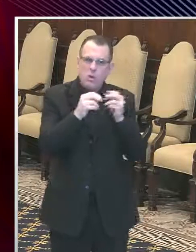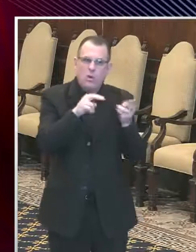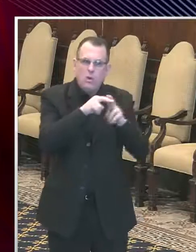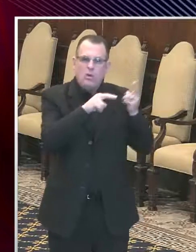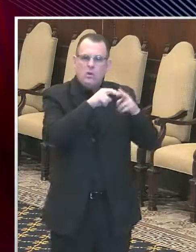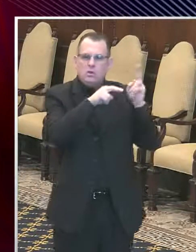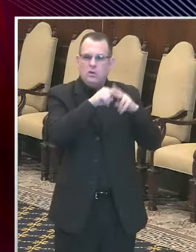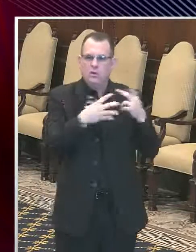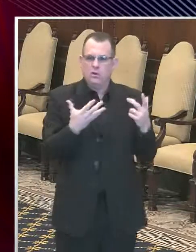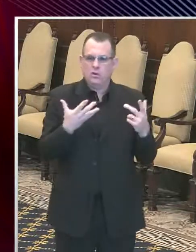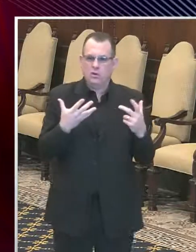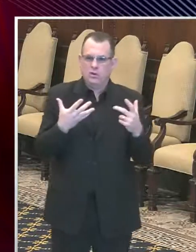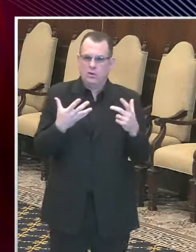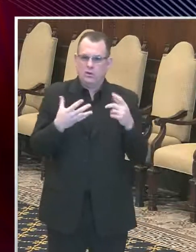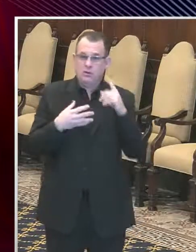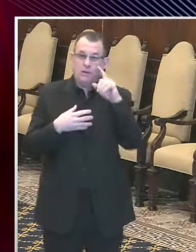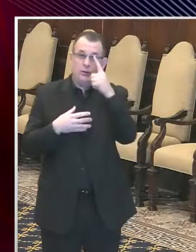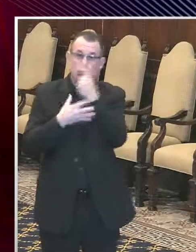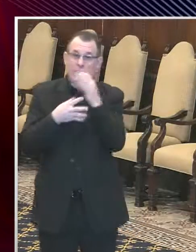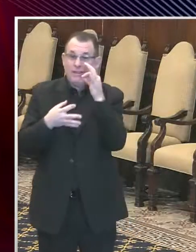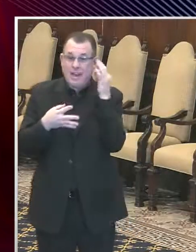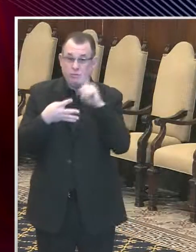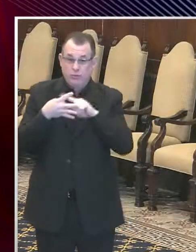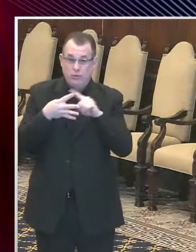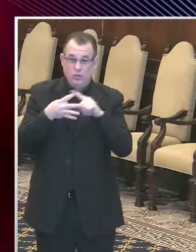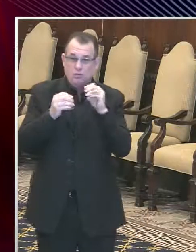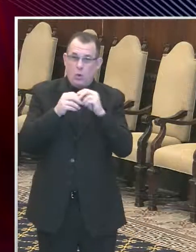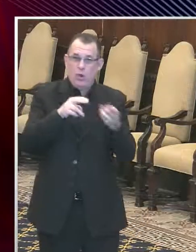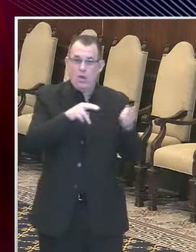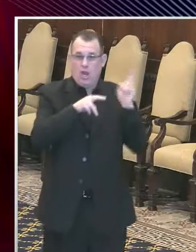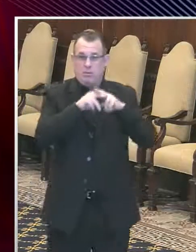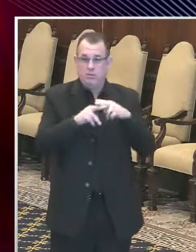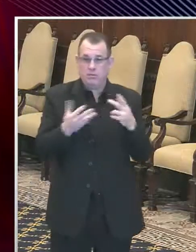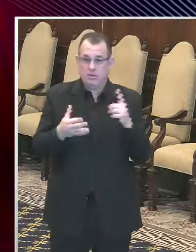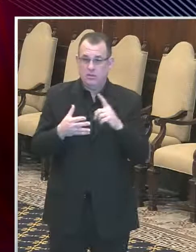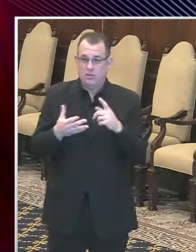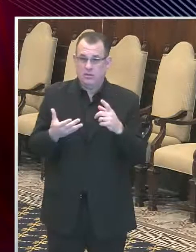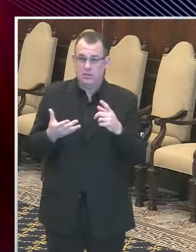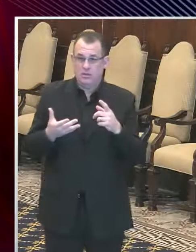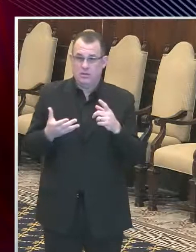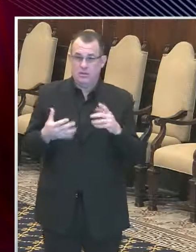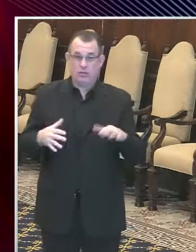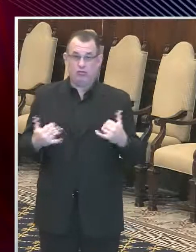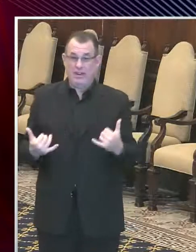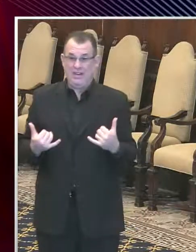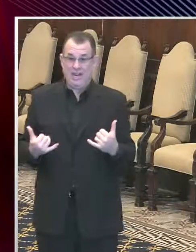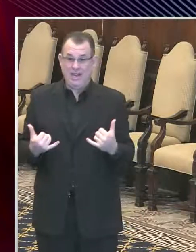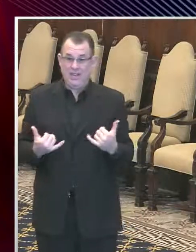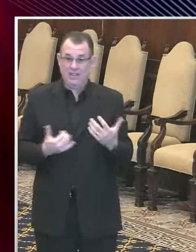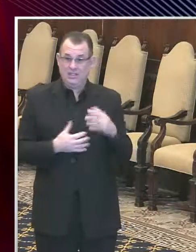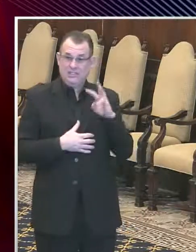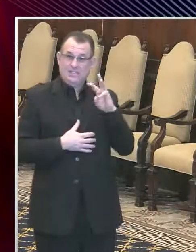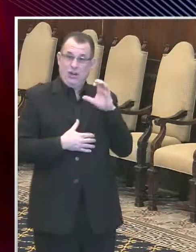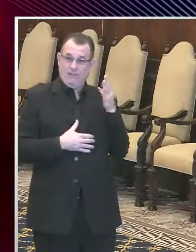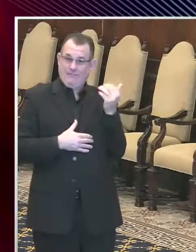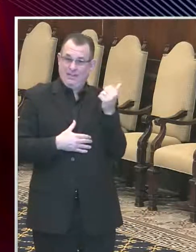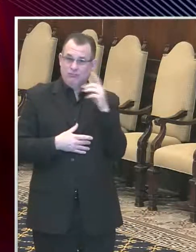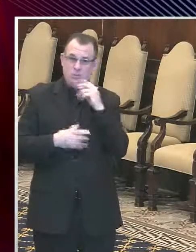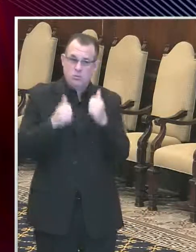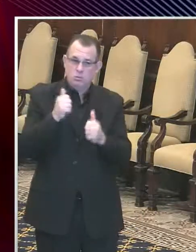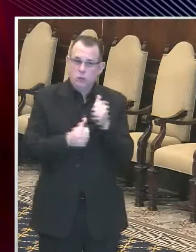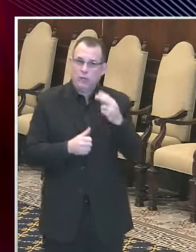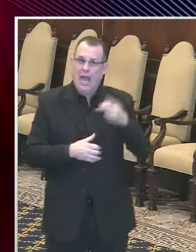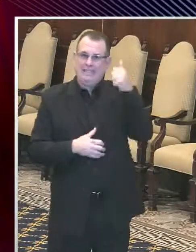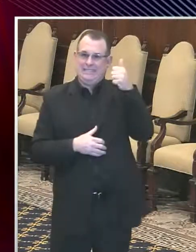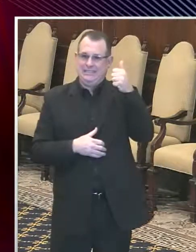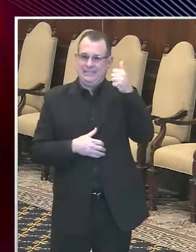those case counts are higher, those bars are higher. So right now, the bars with the highest numbers are in the first week or so in April. Now, we